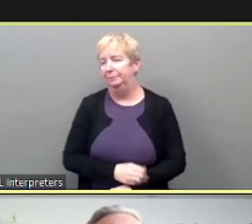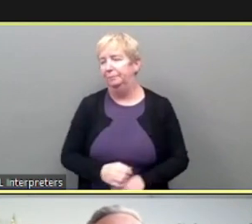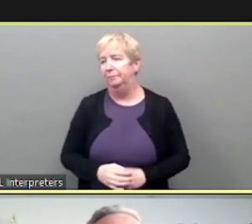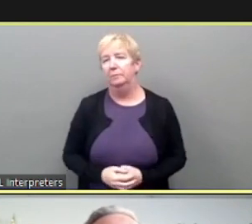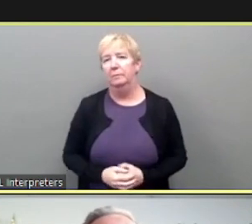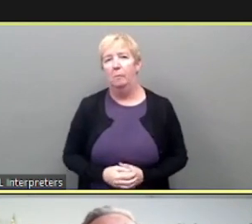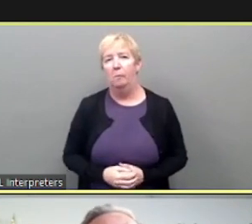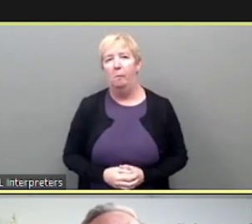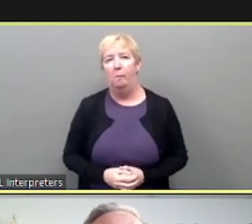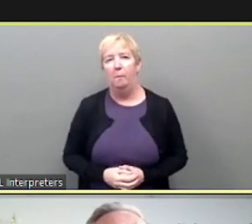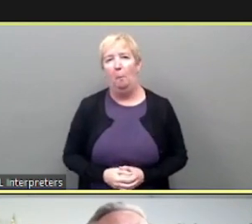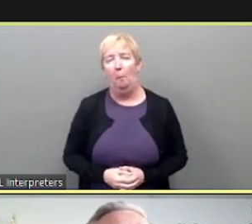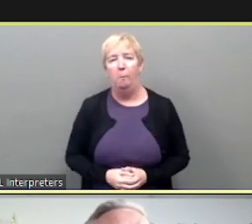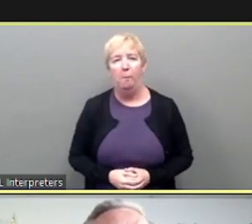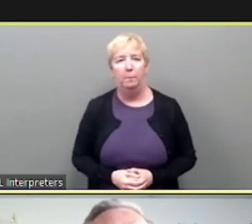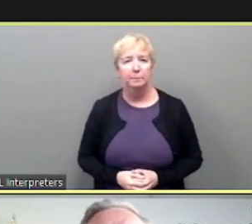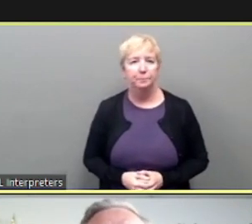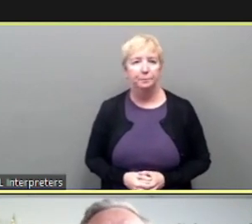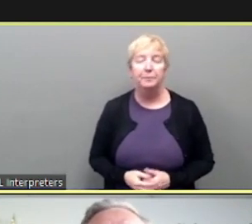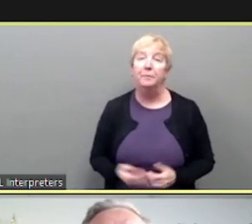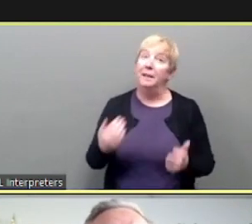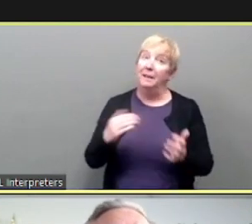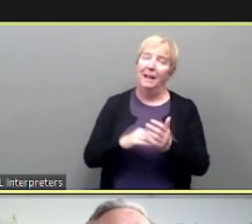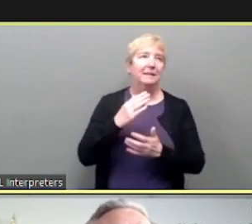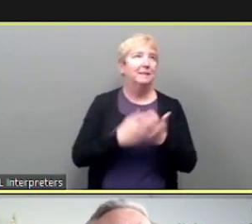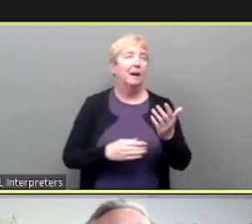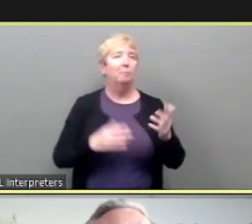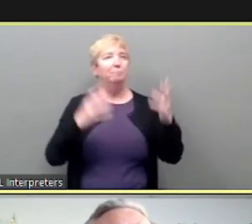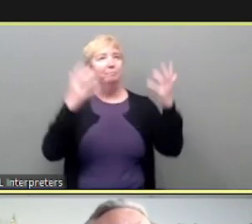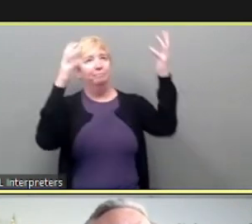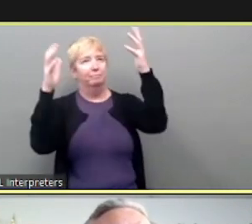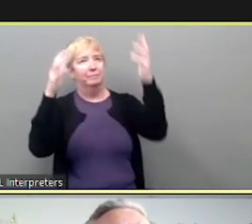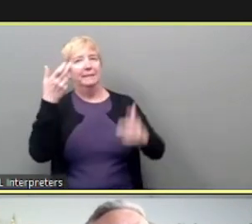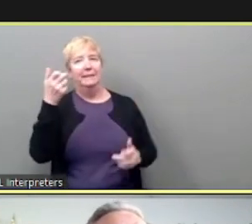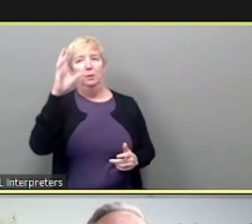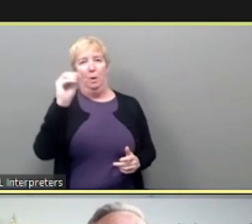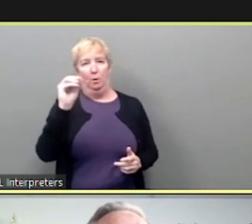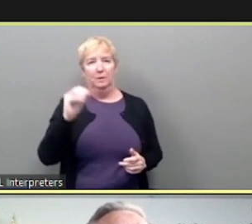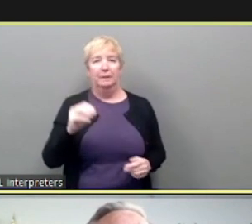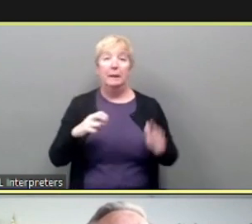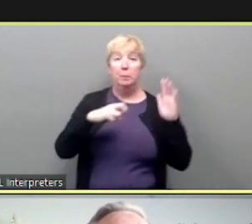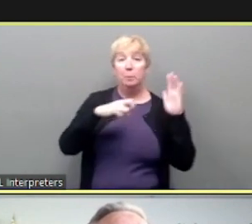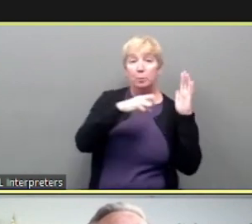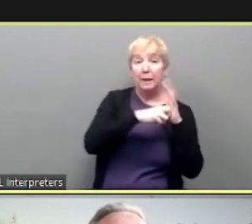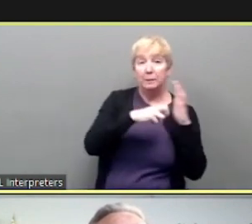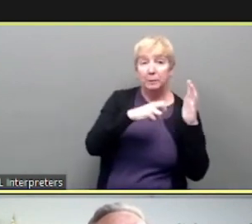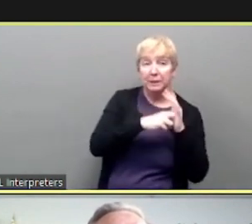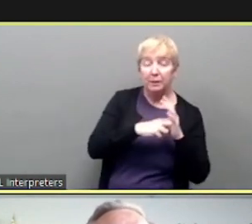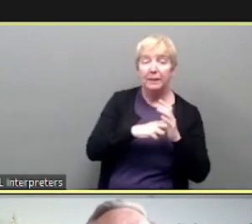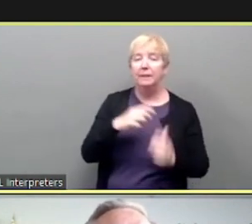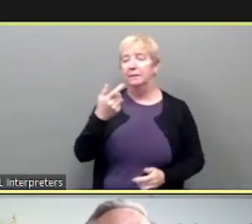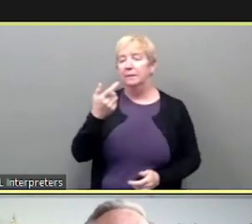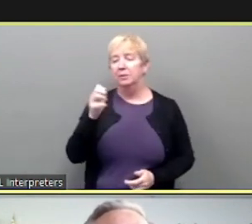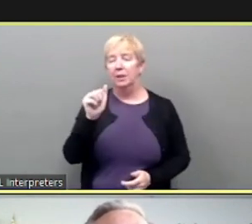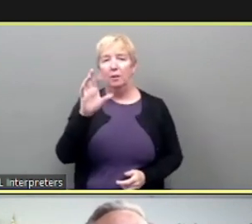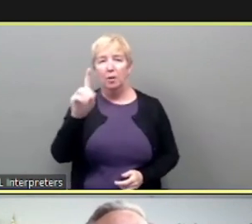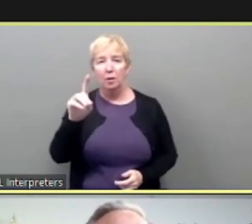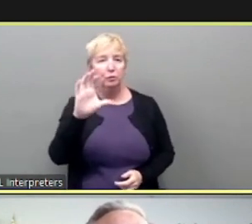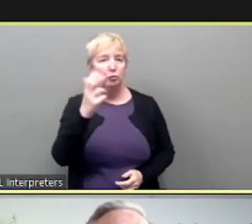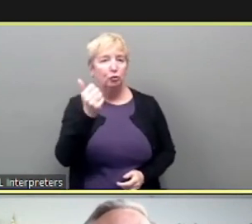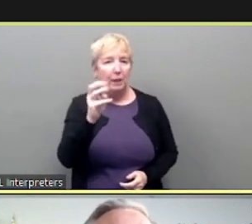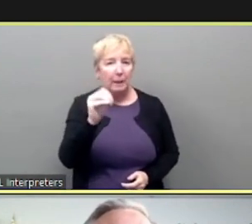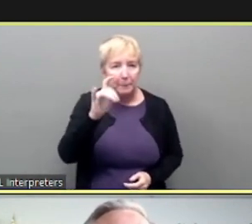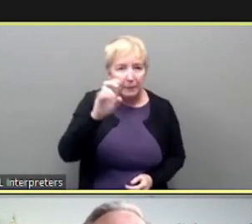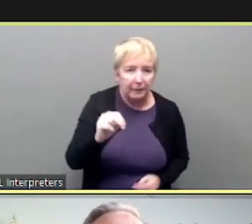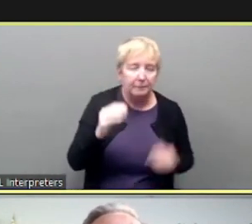And then we again have some real heroes around the state: Presbyterian, Gerald Champion, Gallup Indian Medical Center,